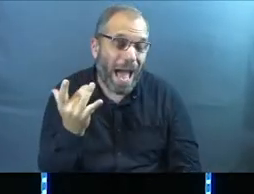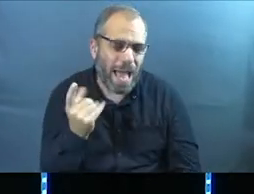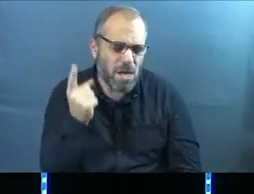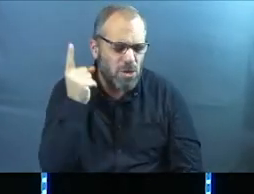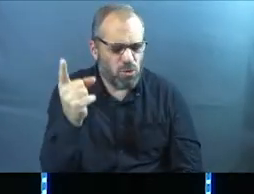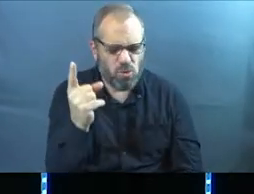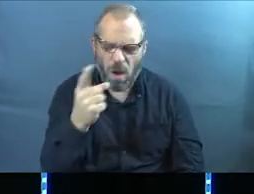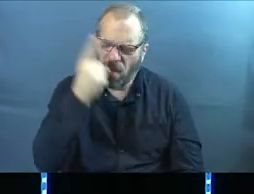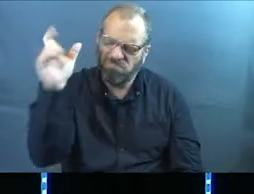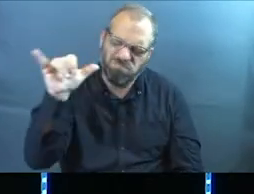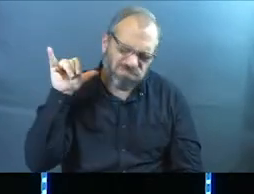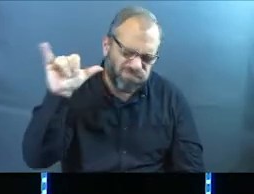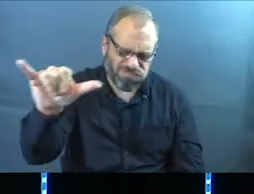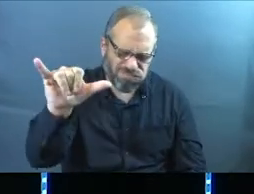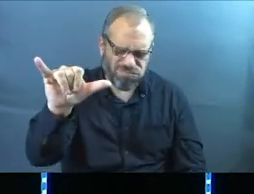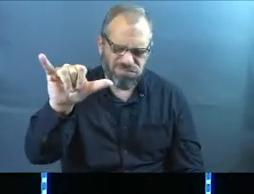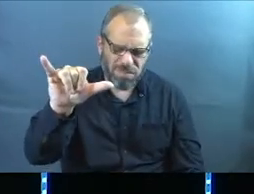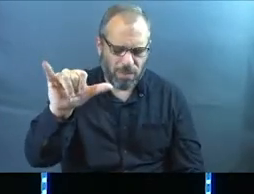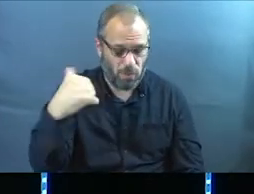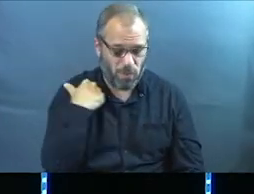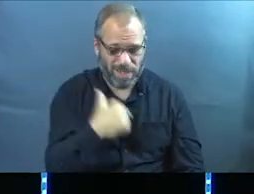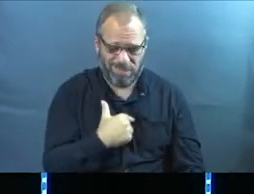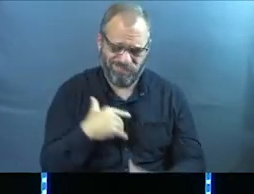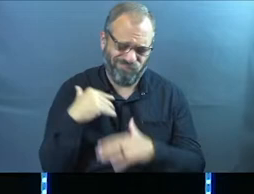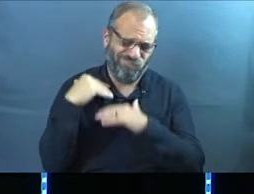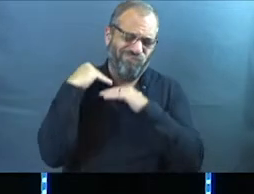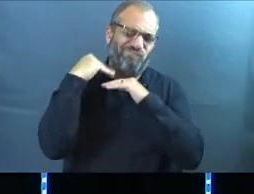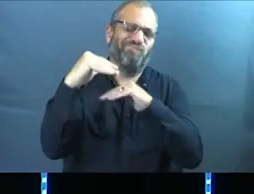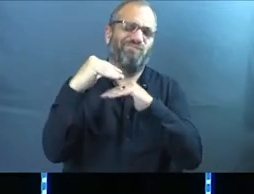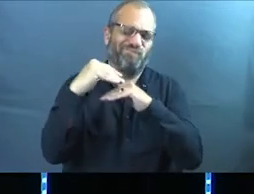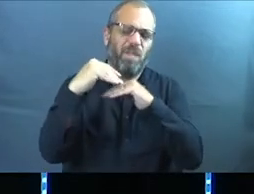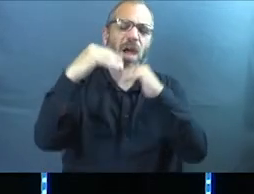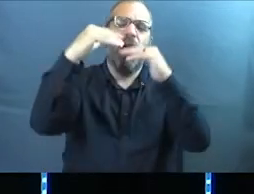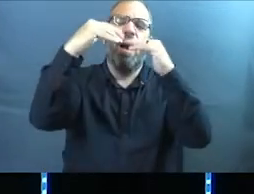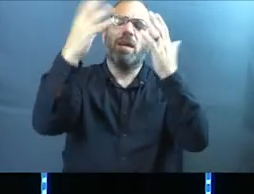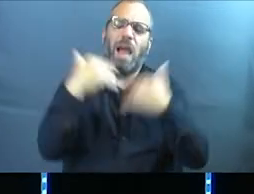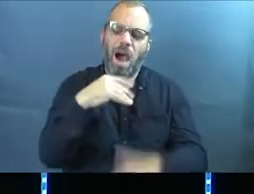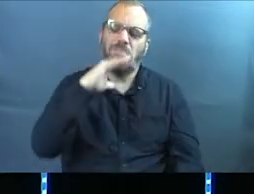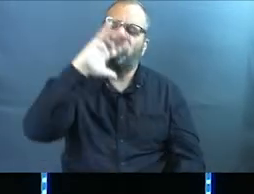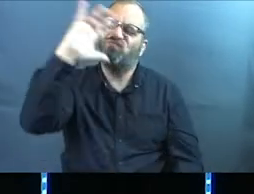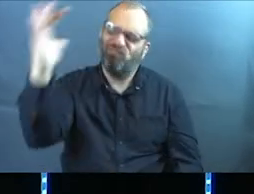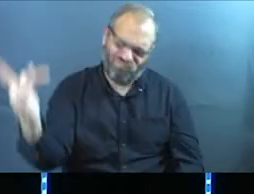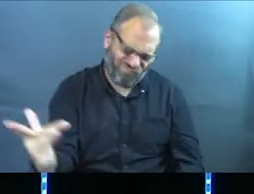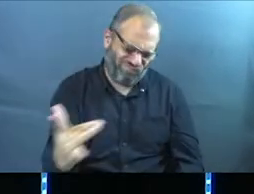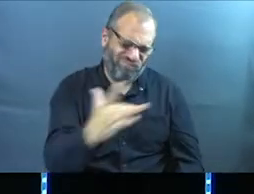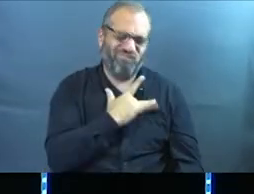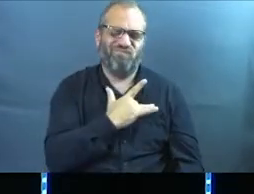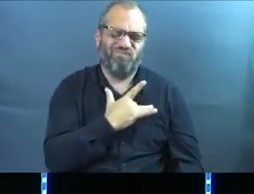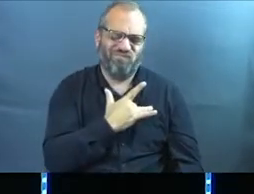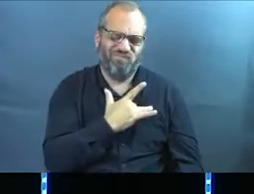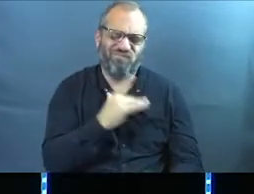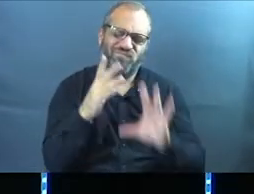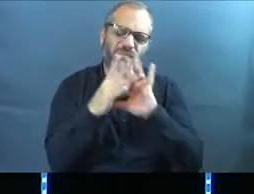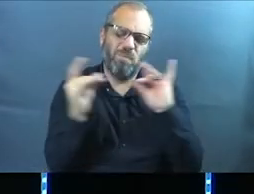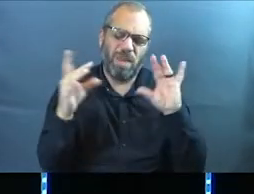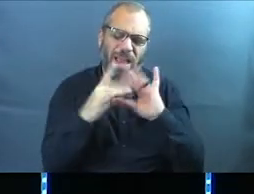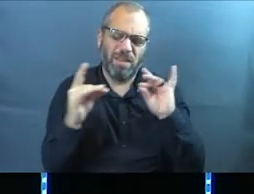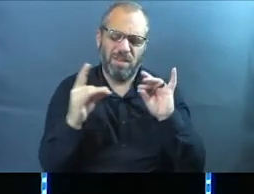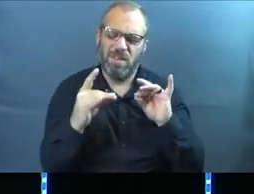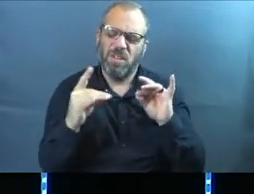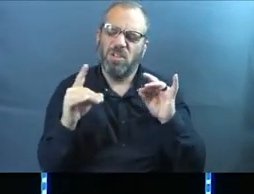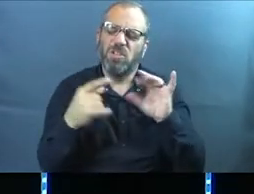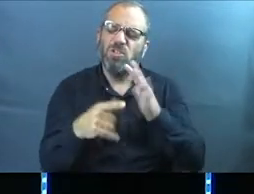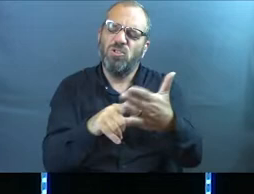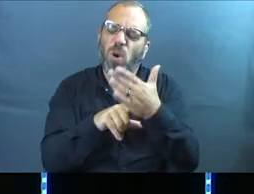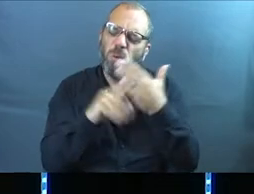are infinite and we are not. So come and speak to us, infinite Lord. Show us some fresh things